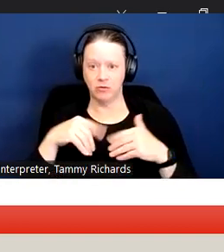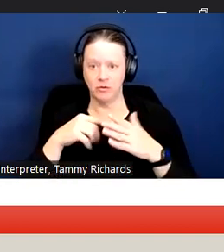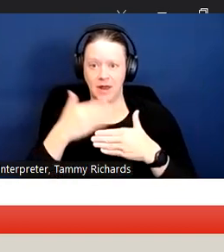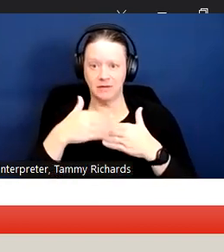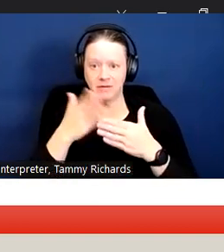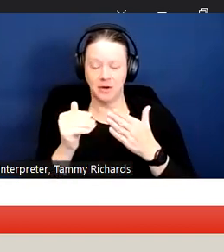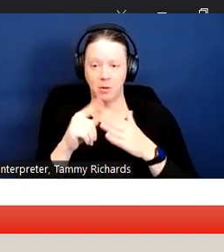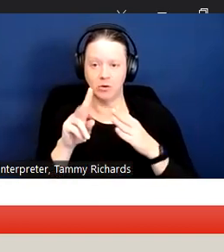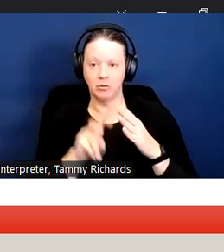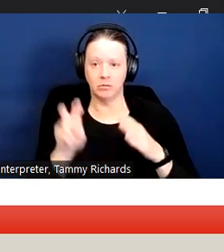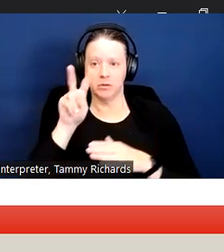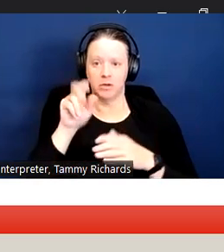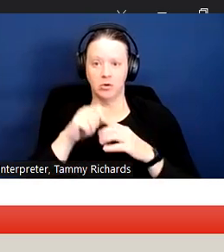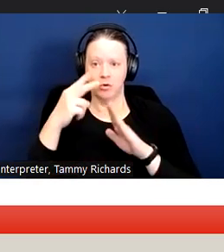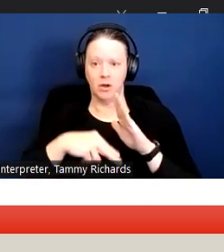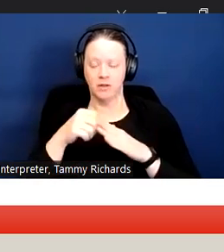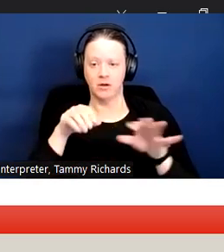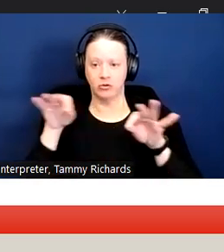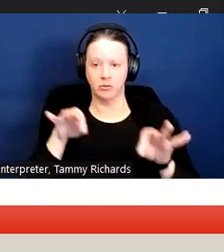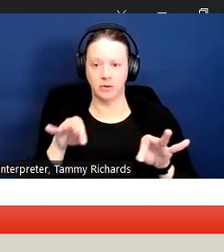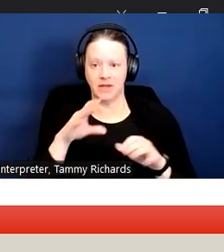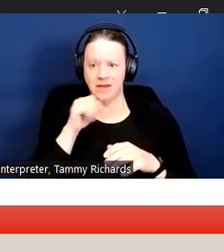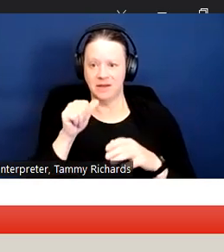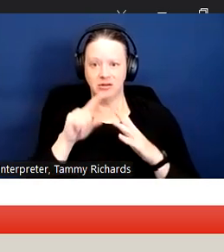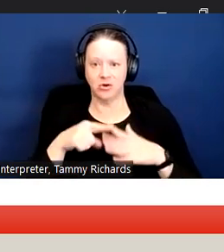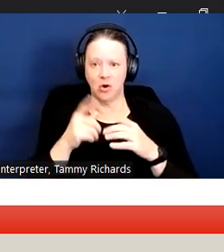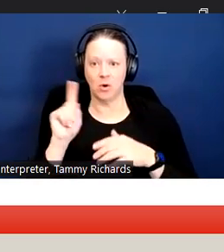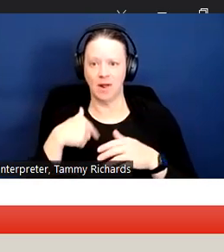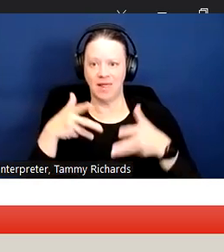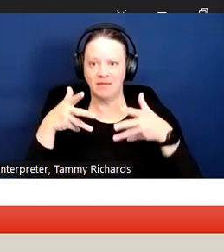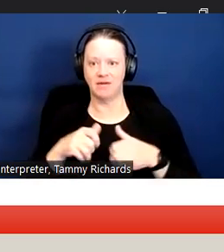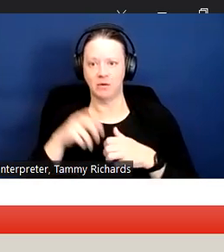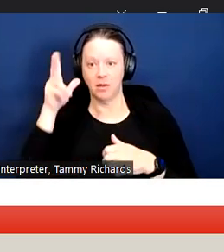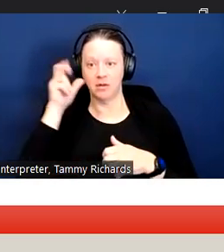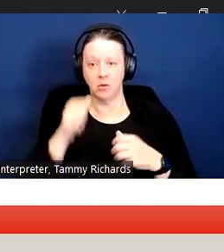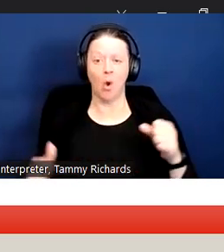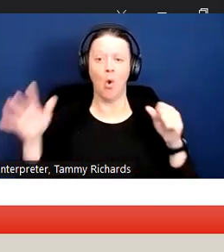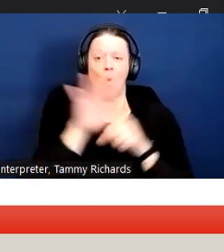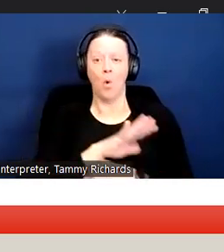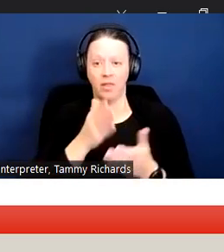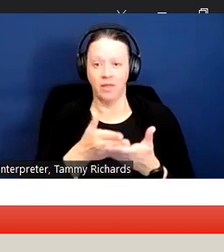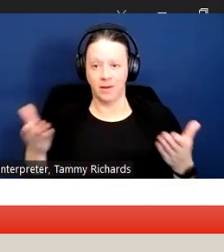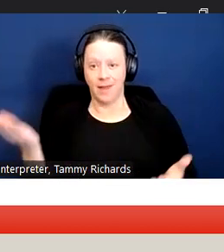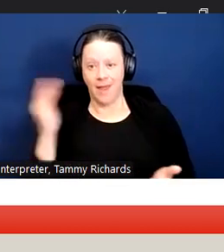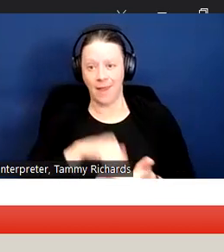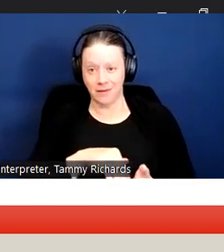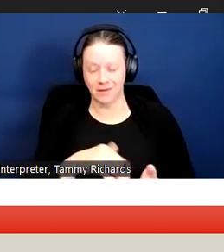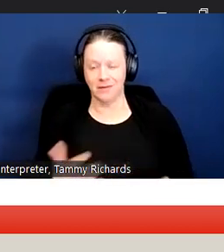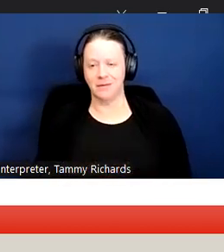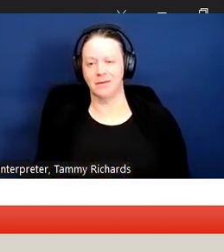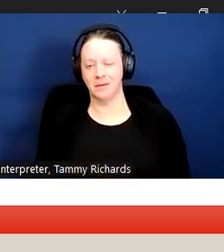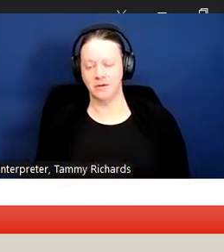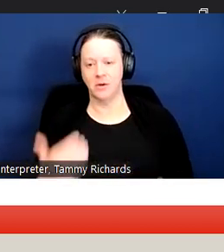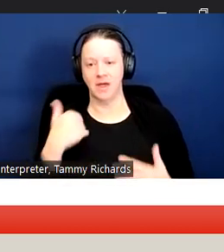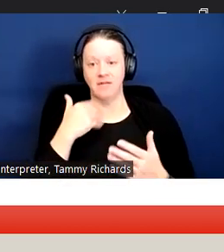wanted to come back to read the description, it doesn't pick up where I left off. I have to listen to the whole thing again. So that's where having good